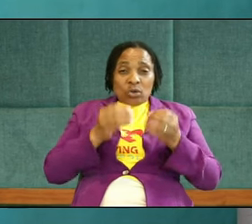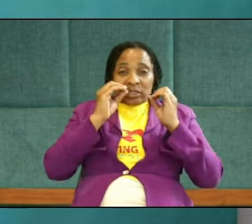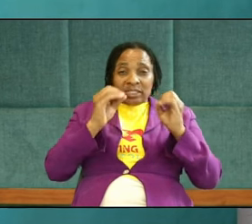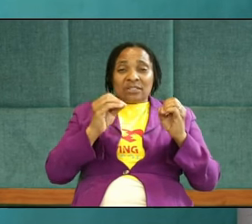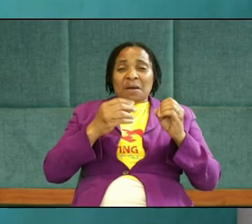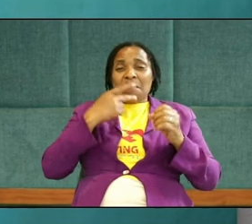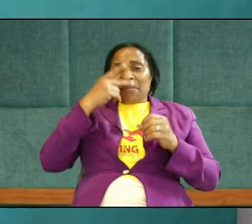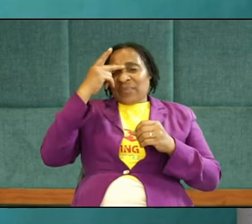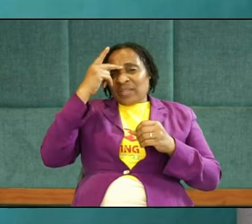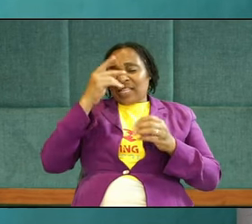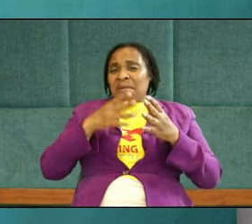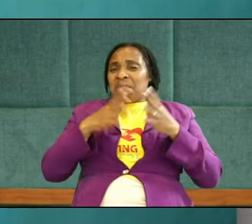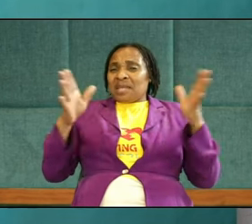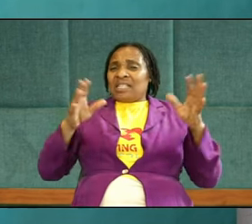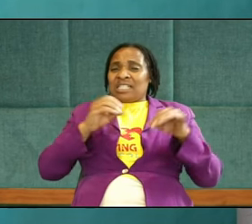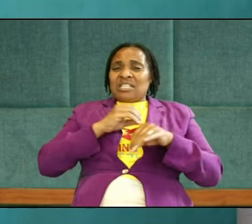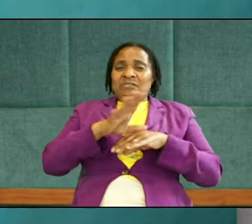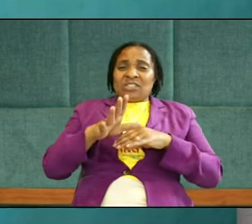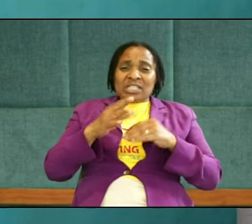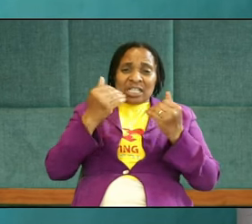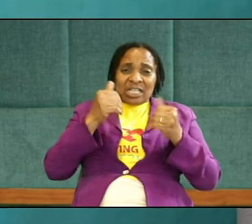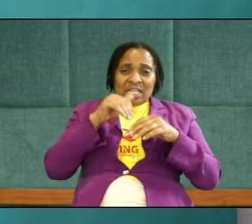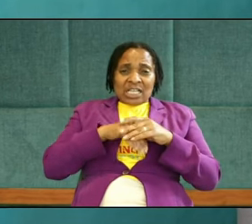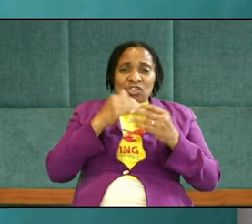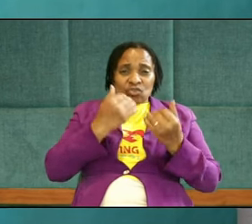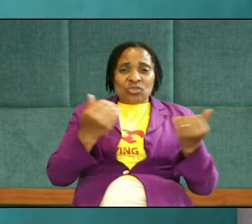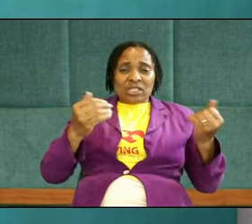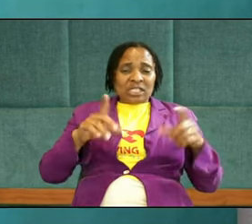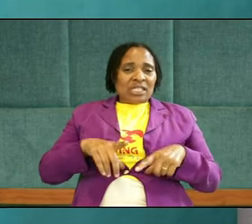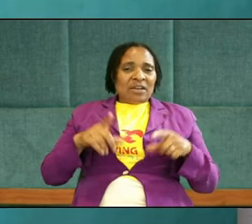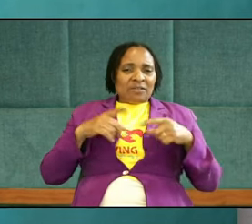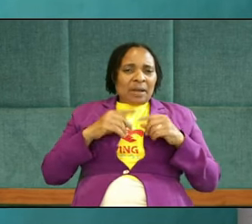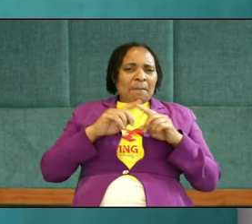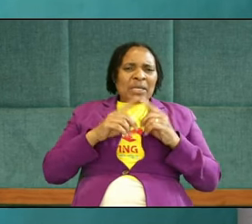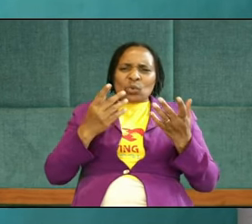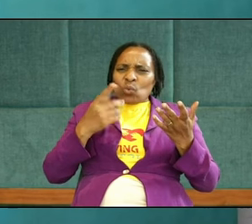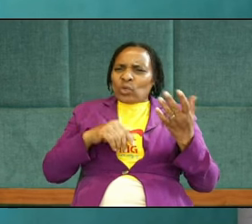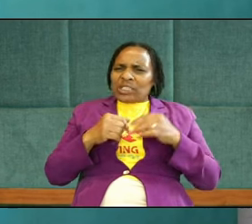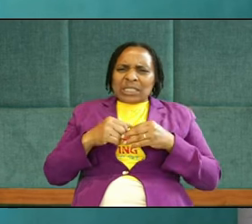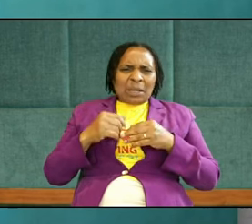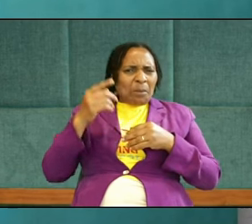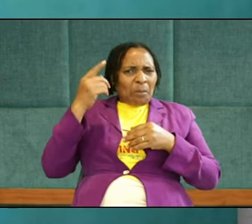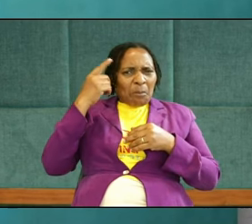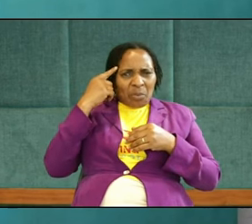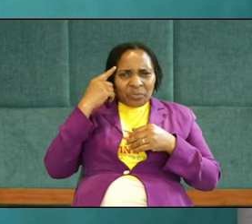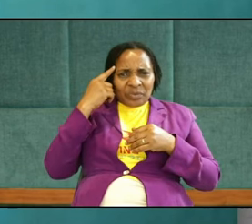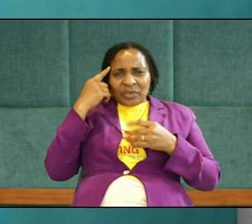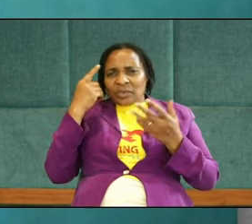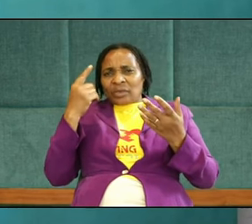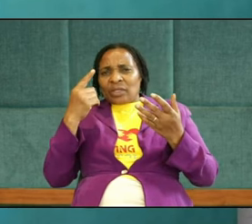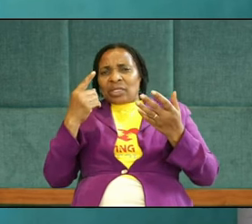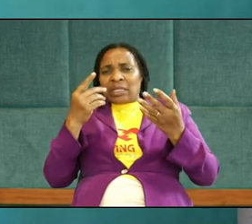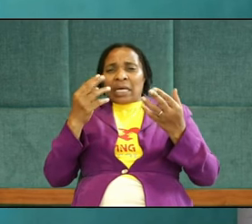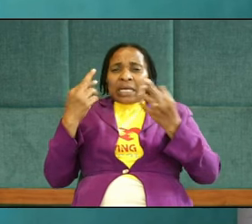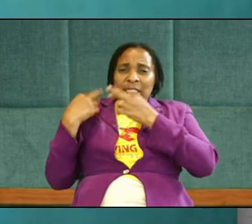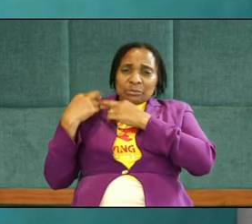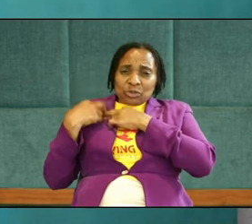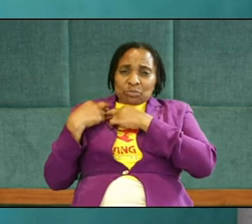are the biggest influence in their children's lives. But at what point do you begin to assume responsibility for